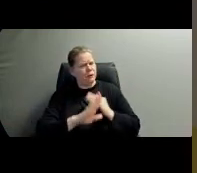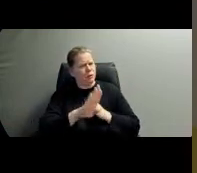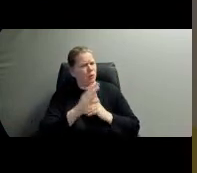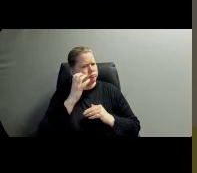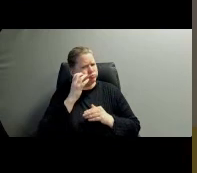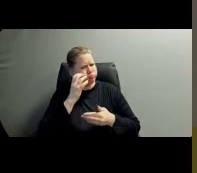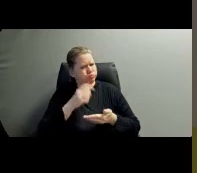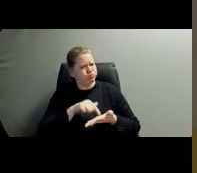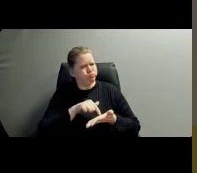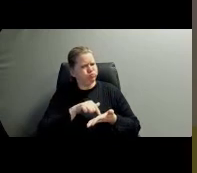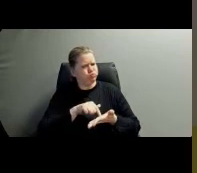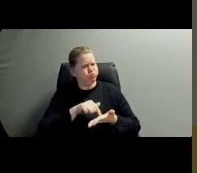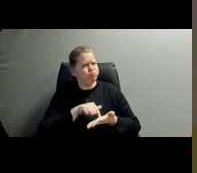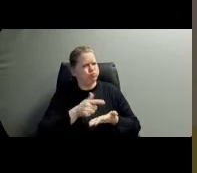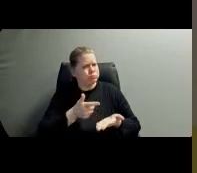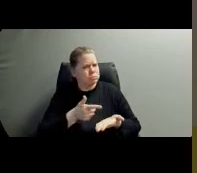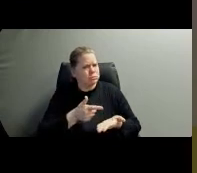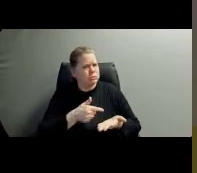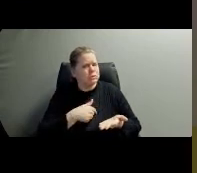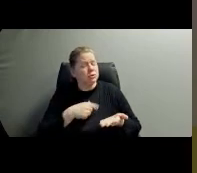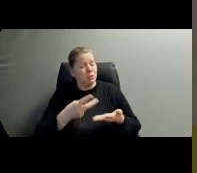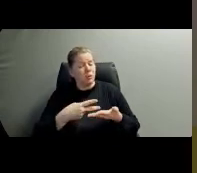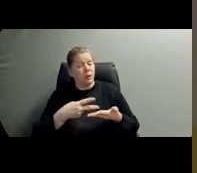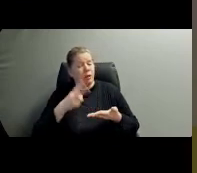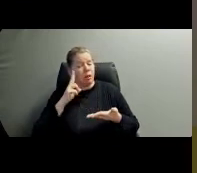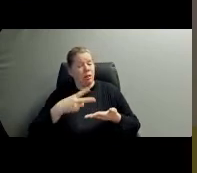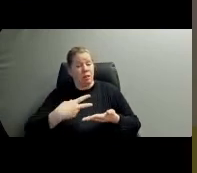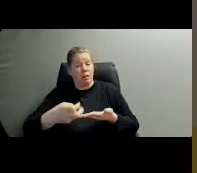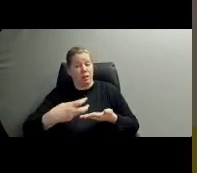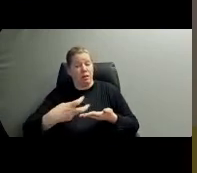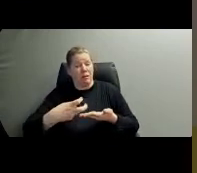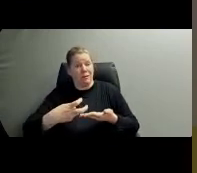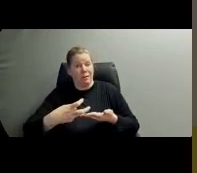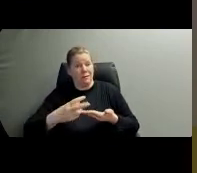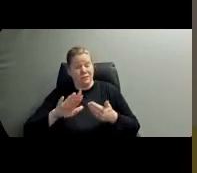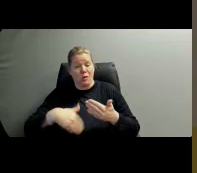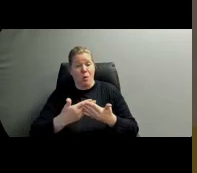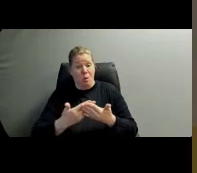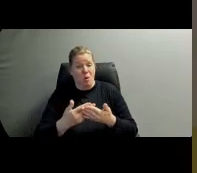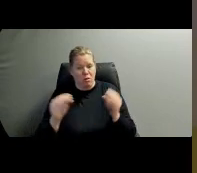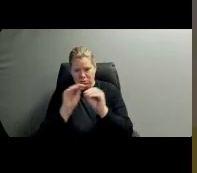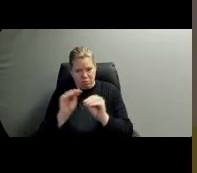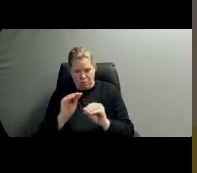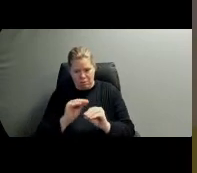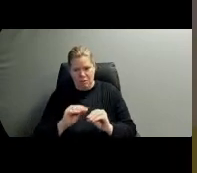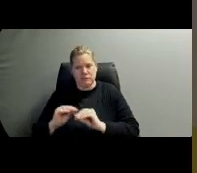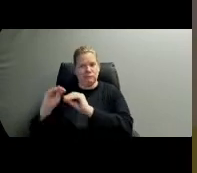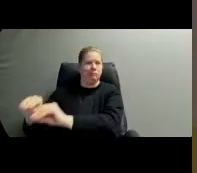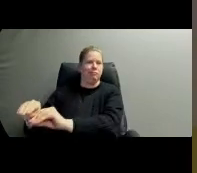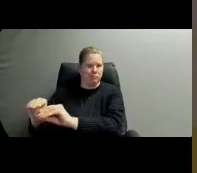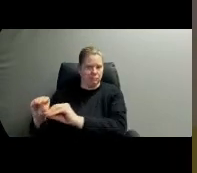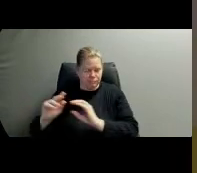to extract the insights out of that data and build the personalized model or any other model that we're looking